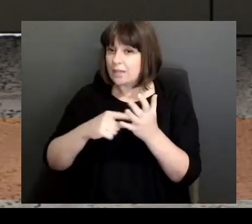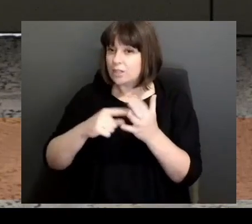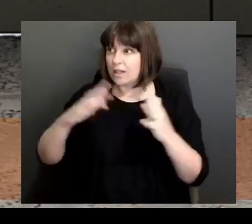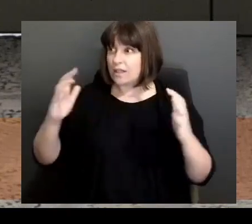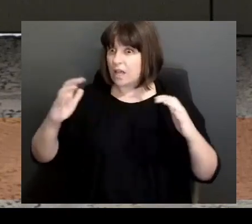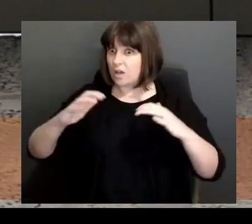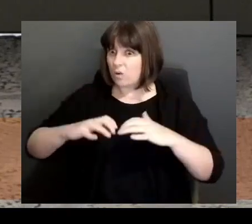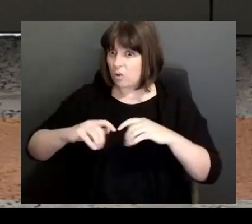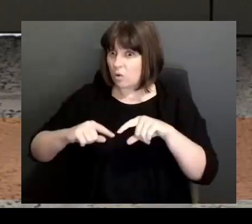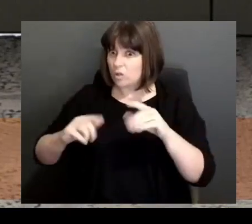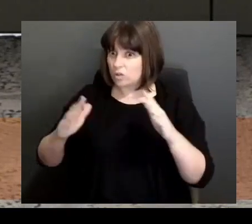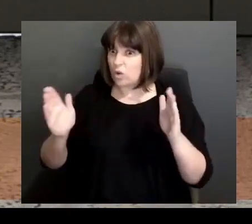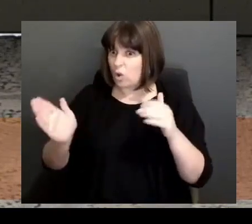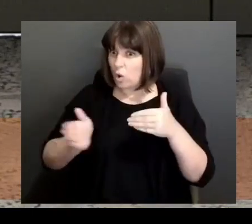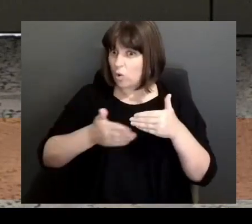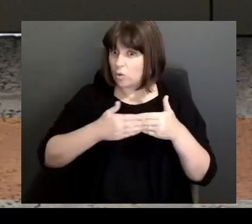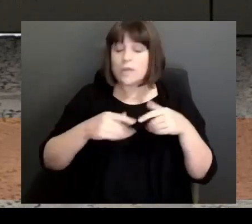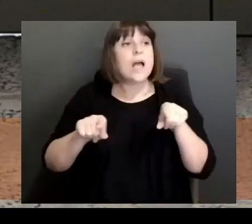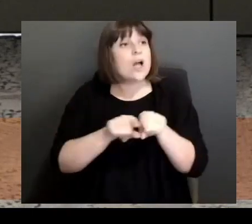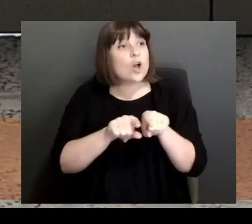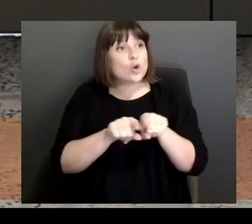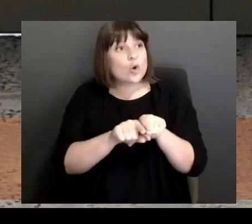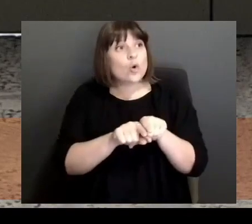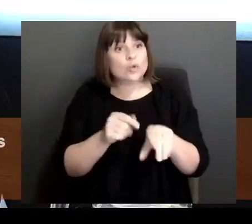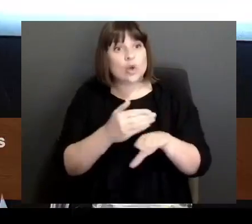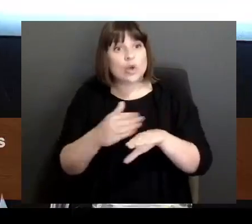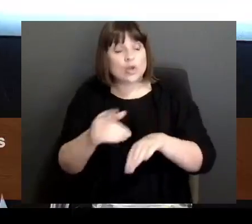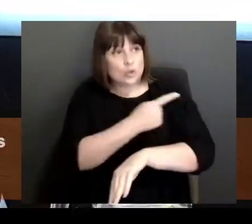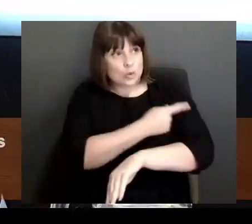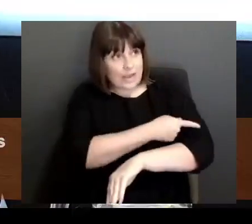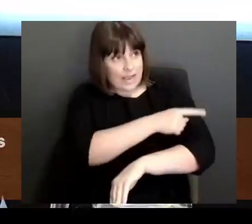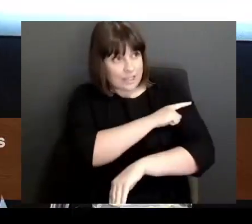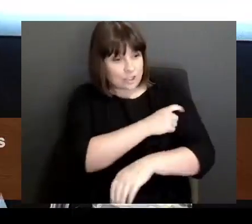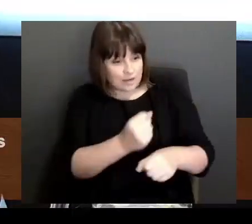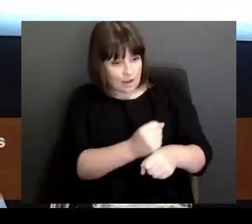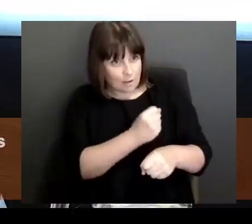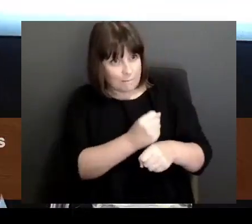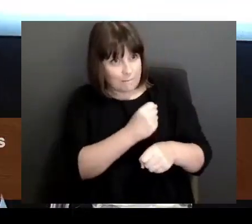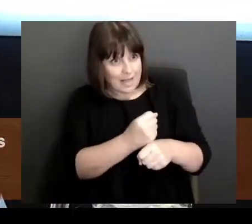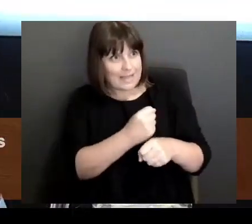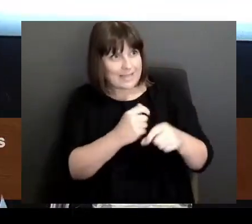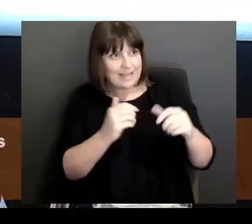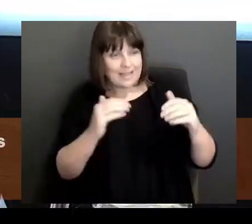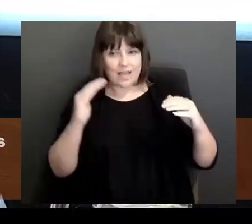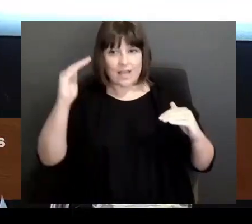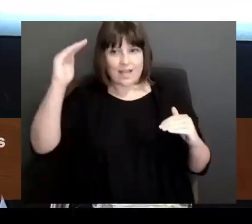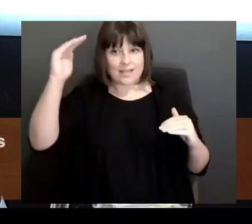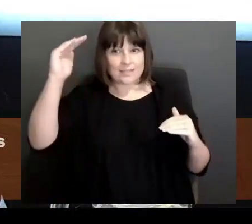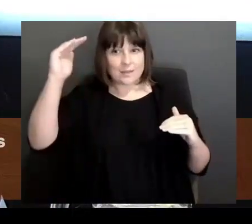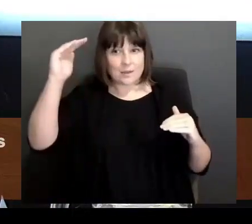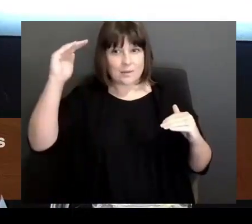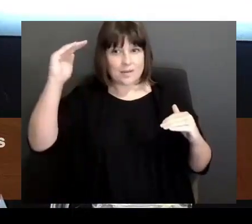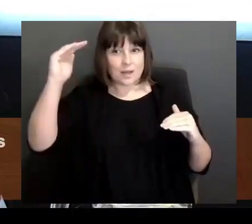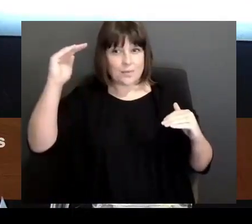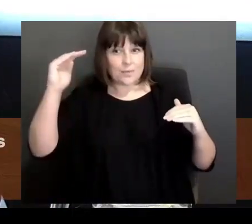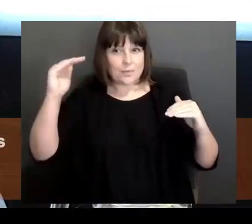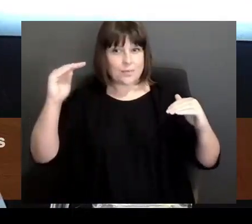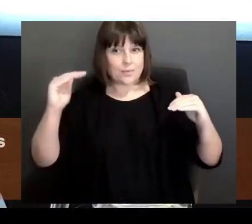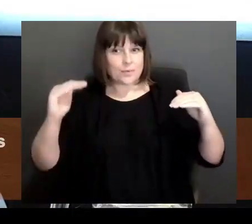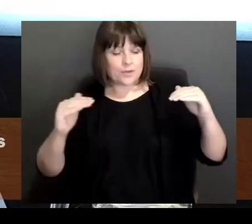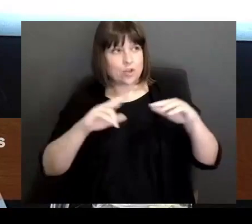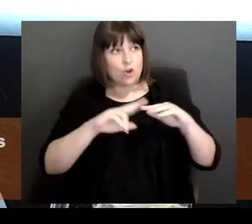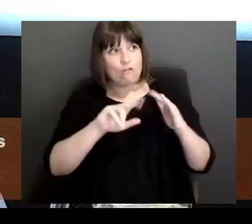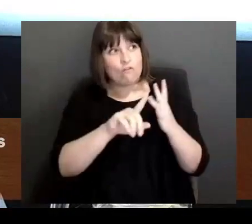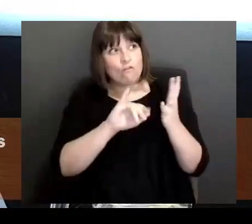energy production, because that then affects, it has a displacing effect, if you like, on fossil fuel generation.